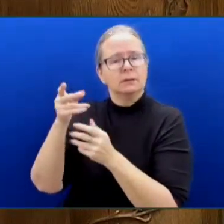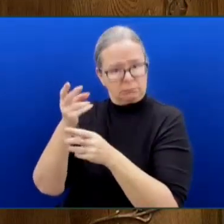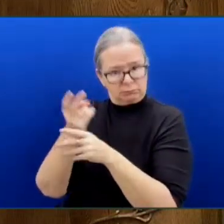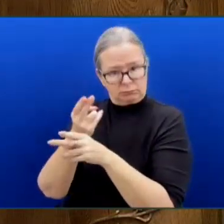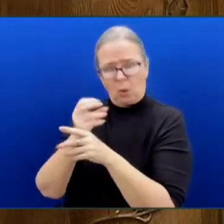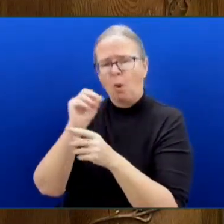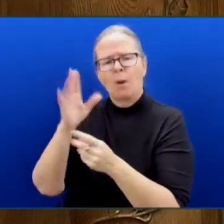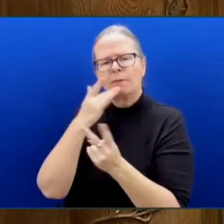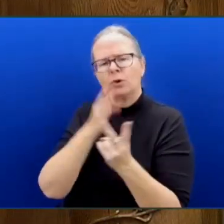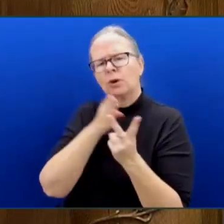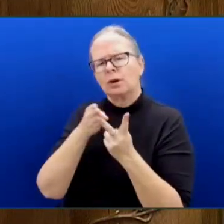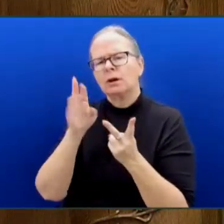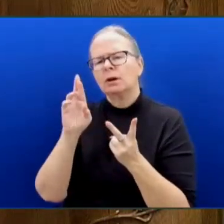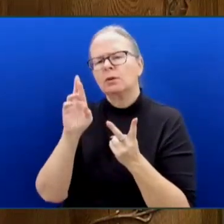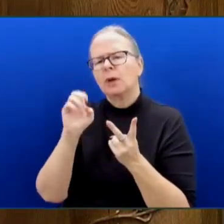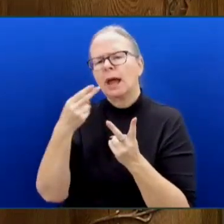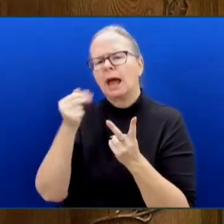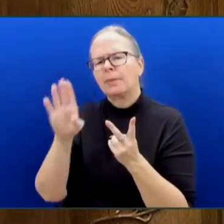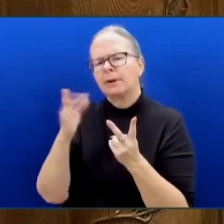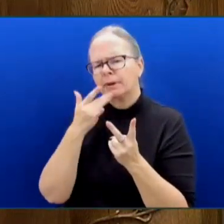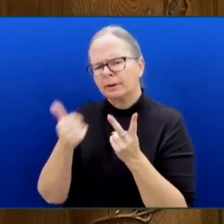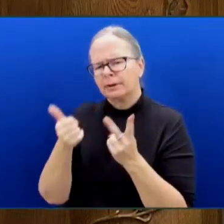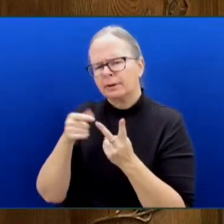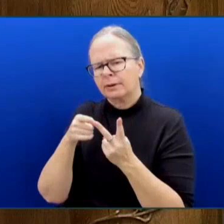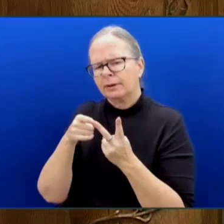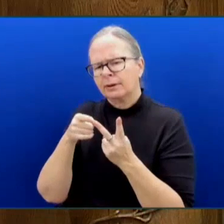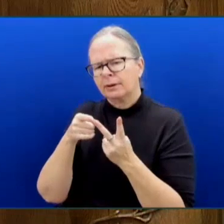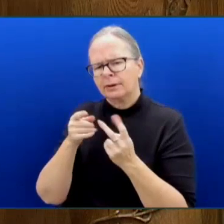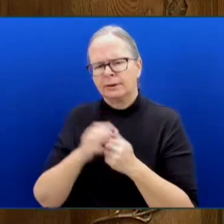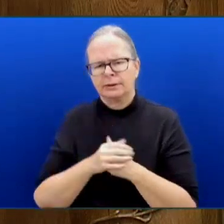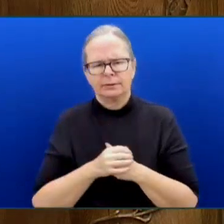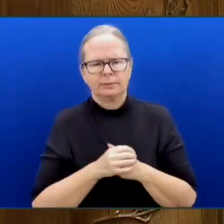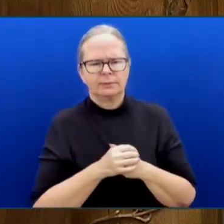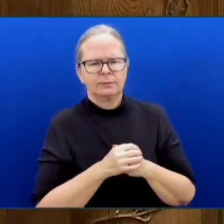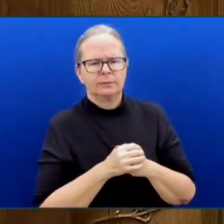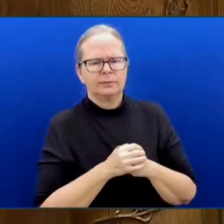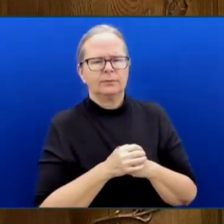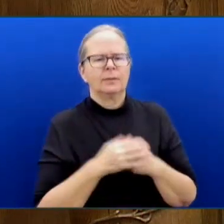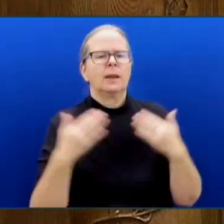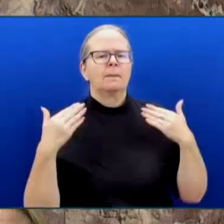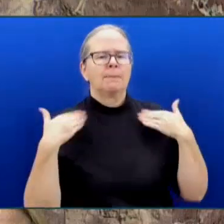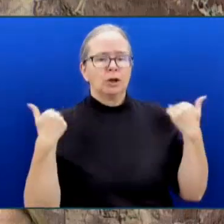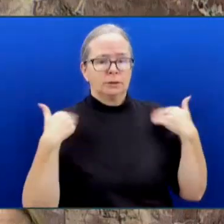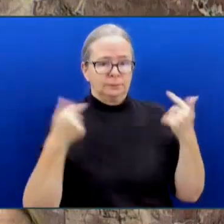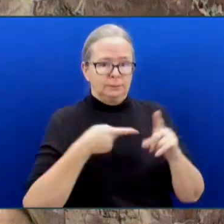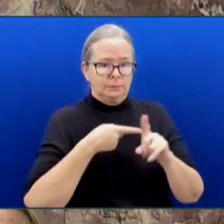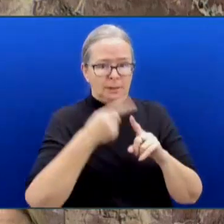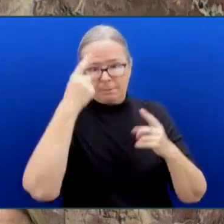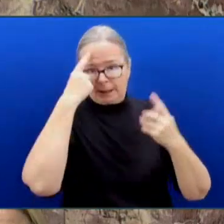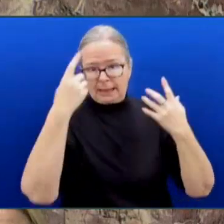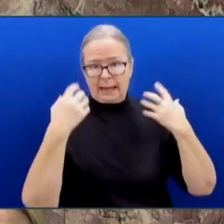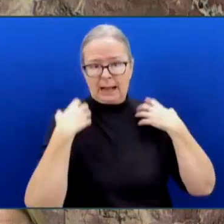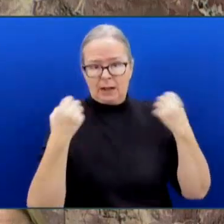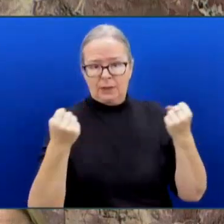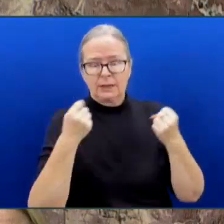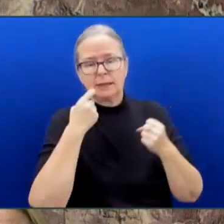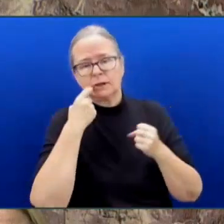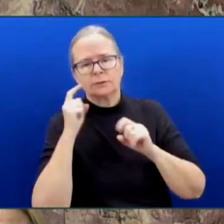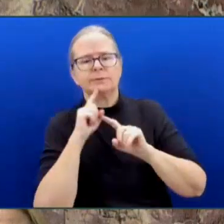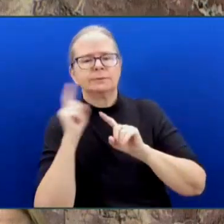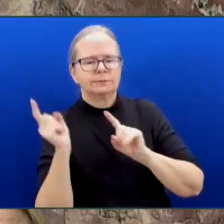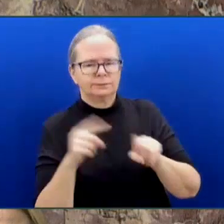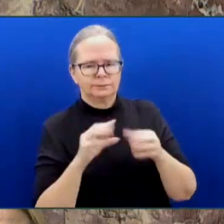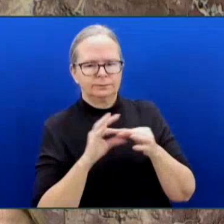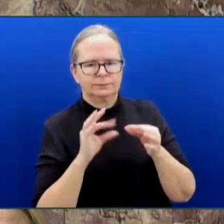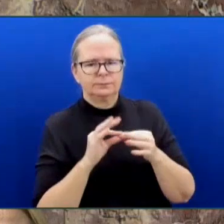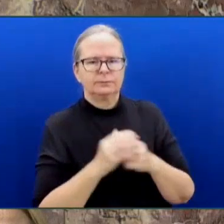Minister of Mental Health and Addictions. Thank you very much, Honourable Speaker, and I'll thank the member for raising